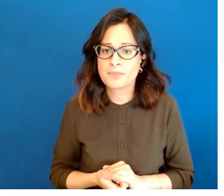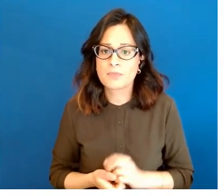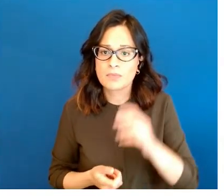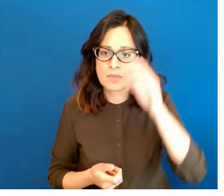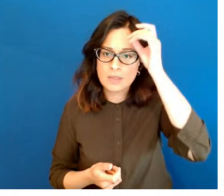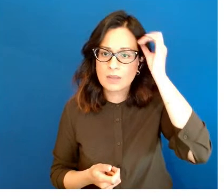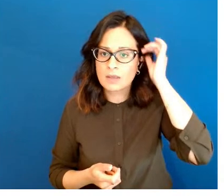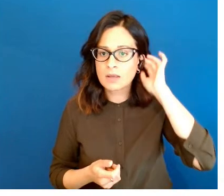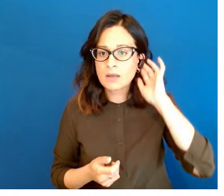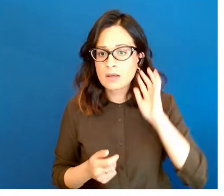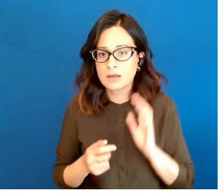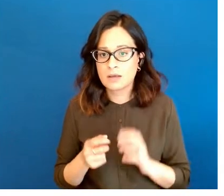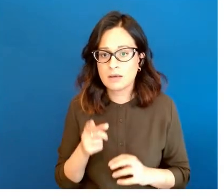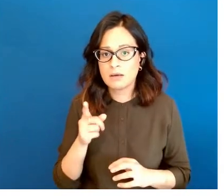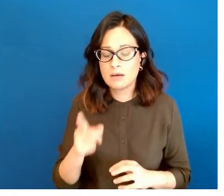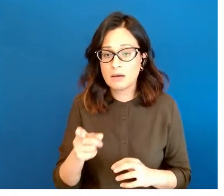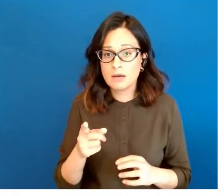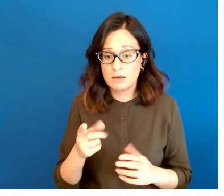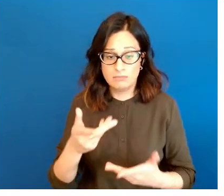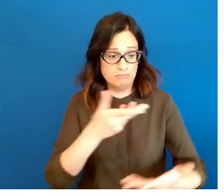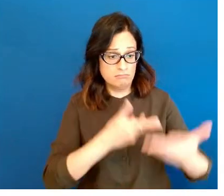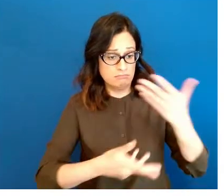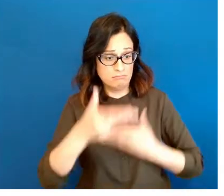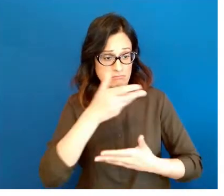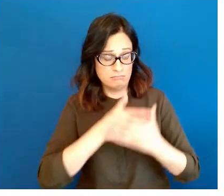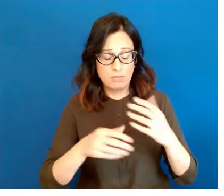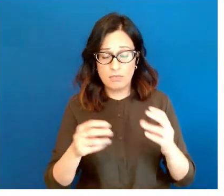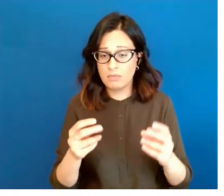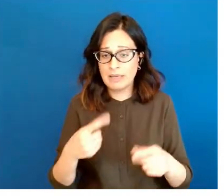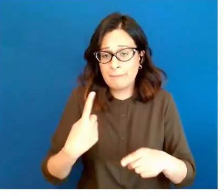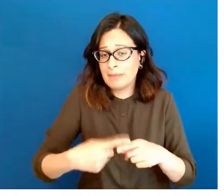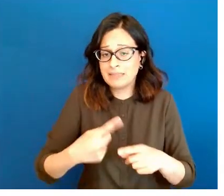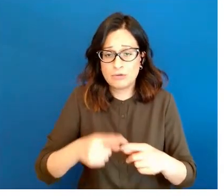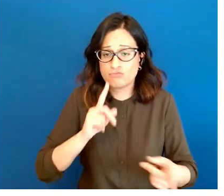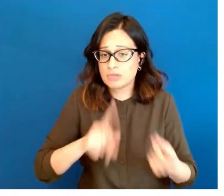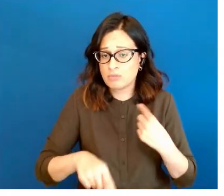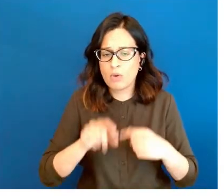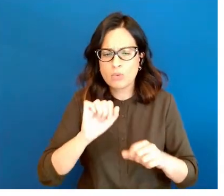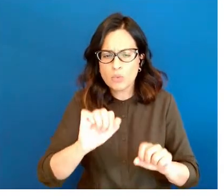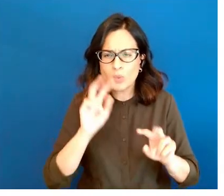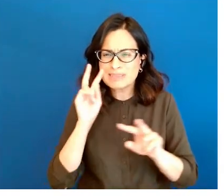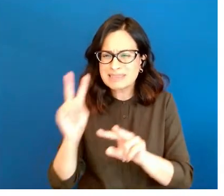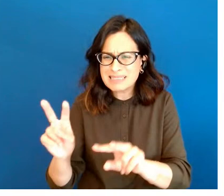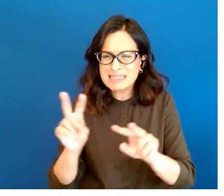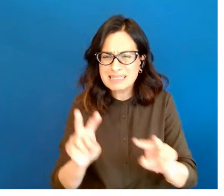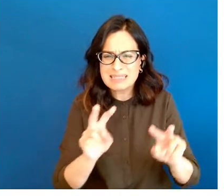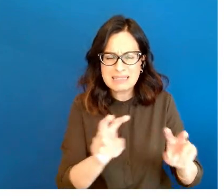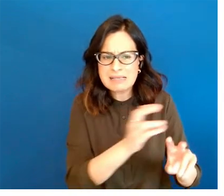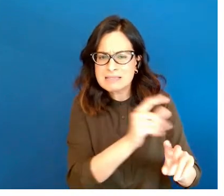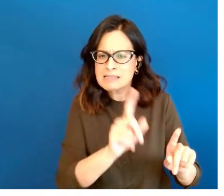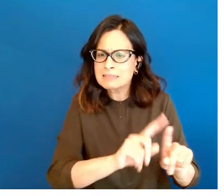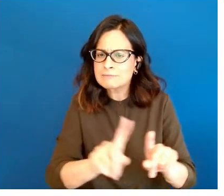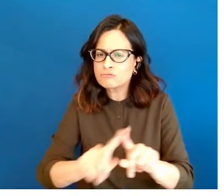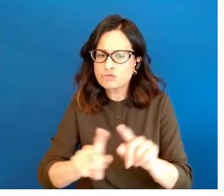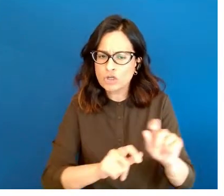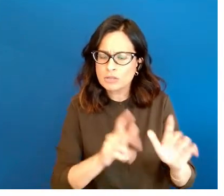Those are classical immediate responses. You will see other patterns of presentation. I was going to talk to you a little bit about some of those